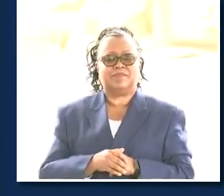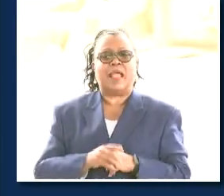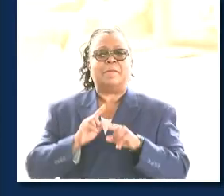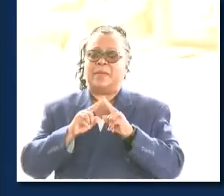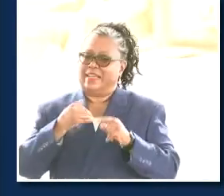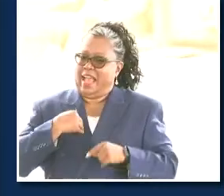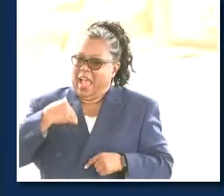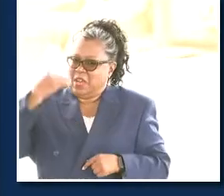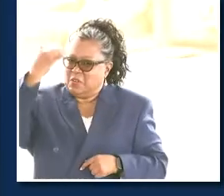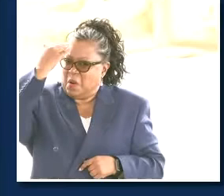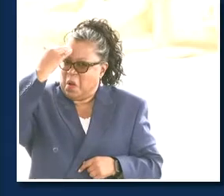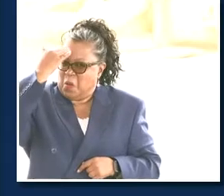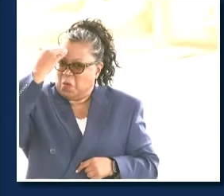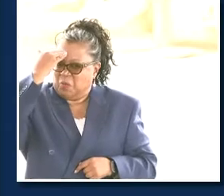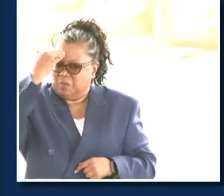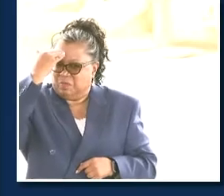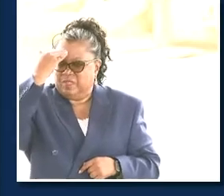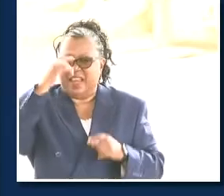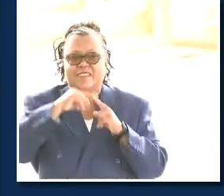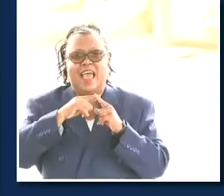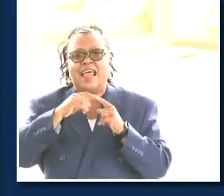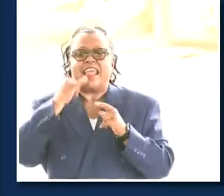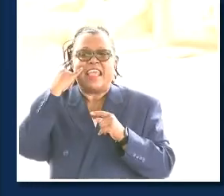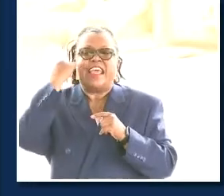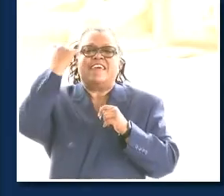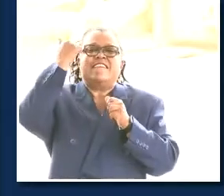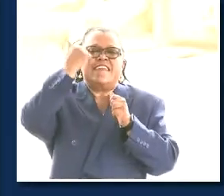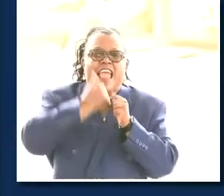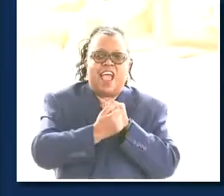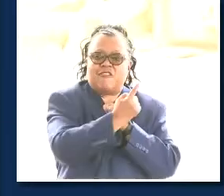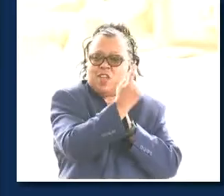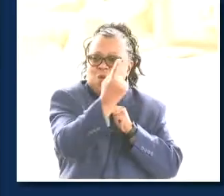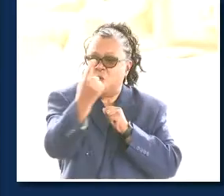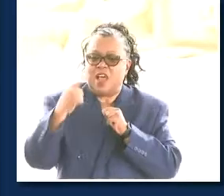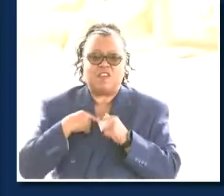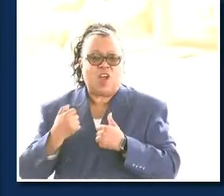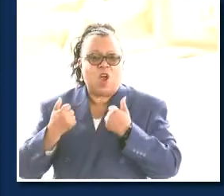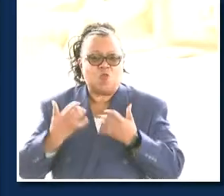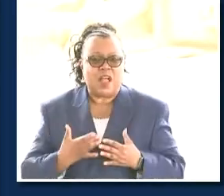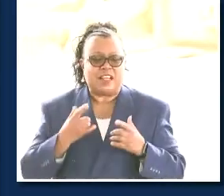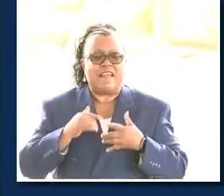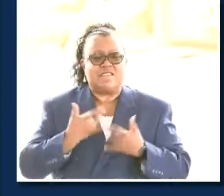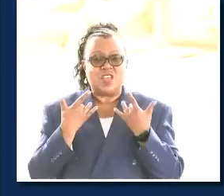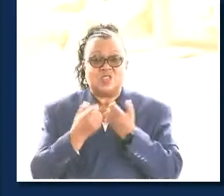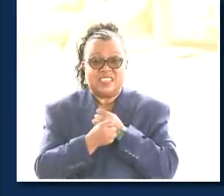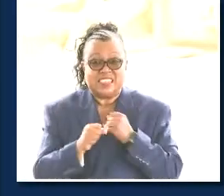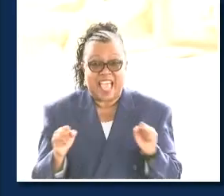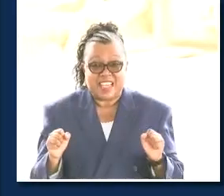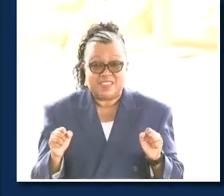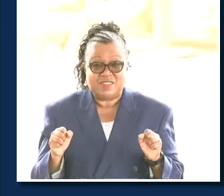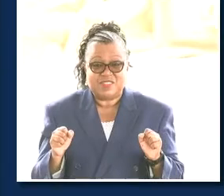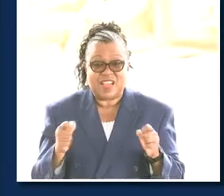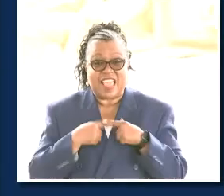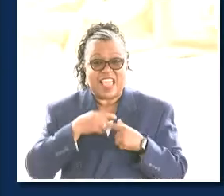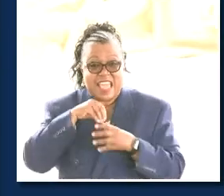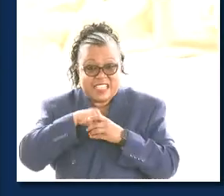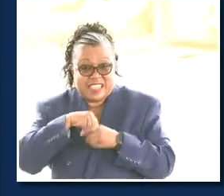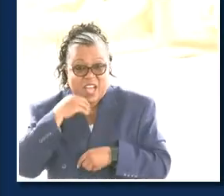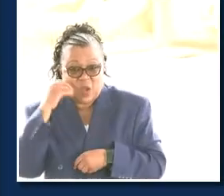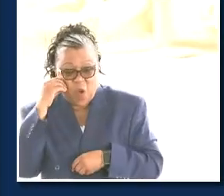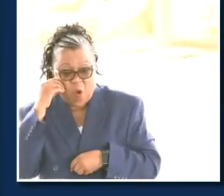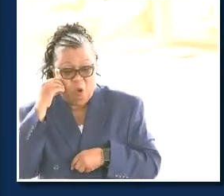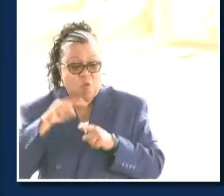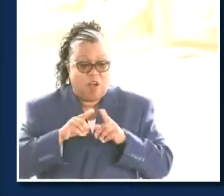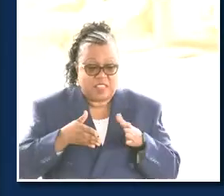But I know that unless every one of our residents feels safe in their homes, on